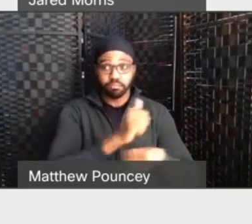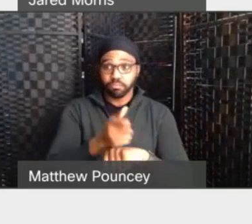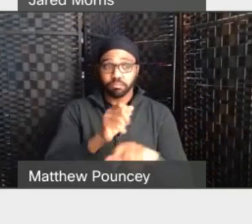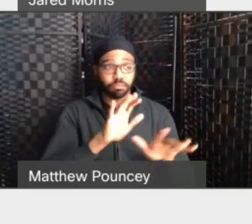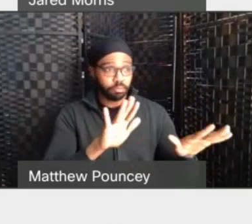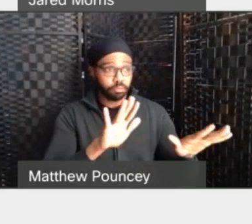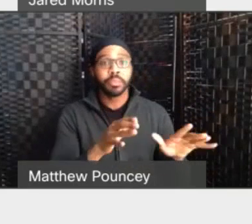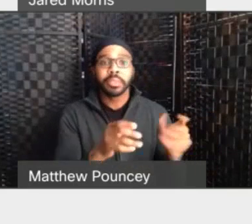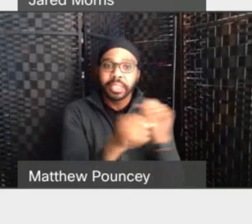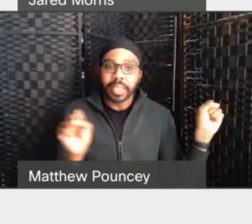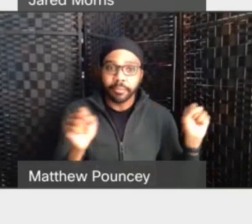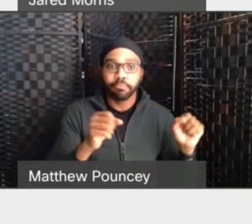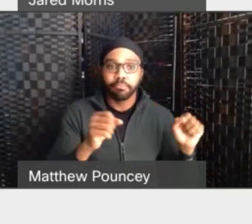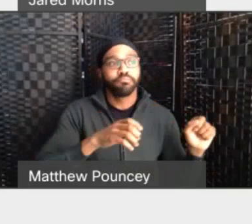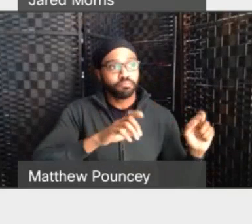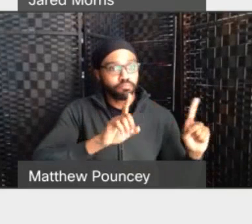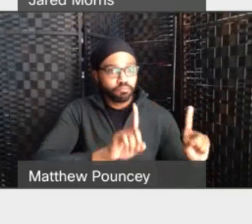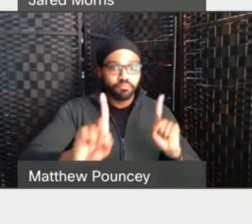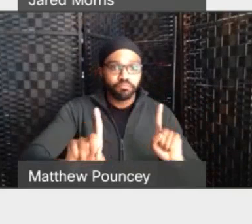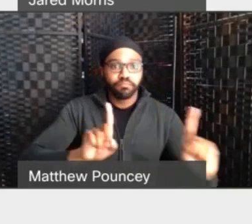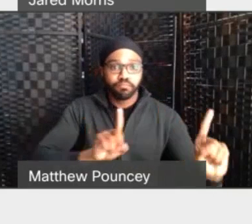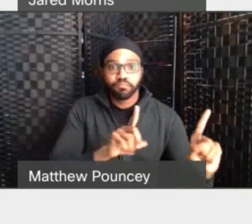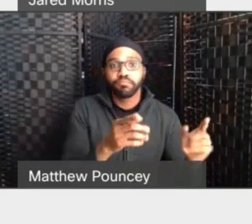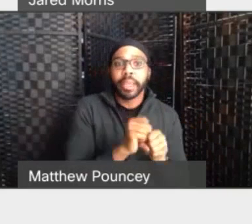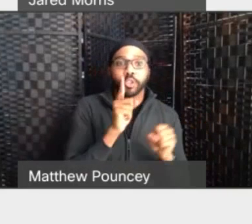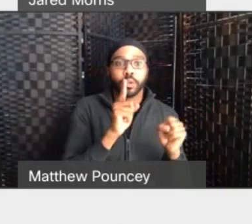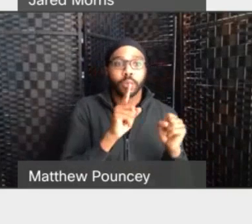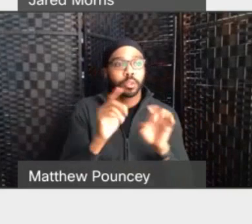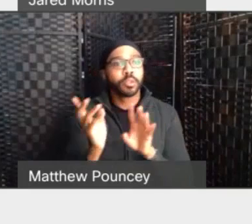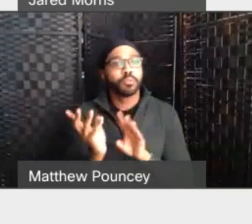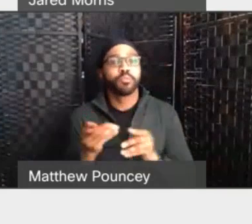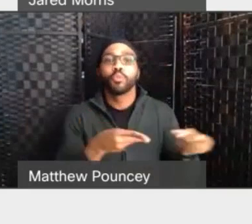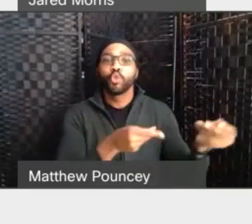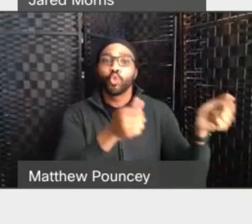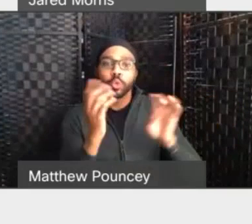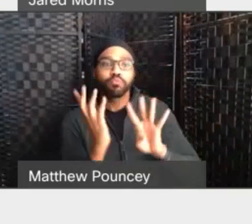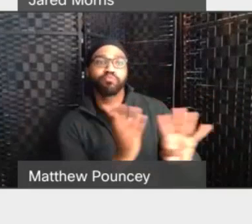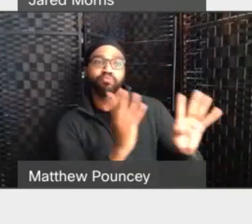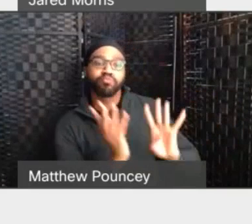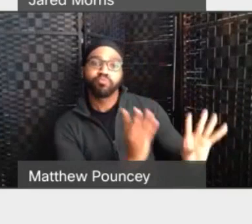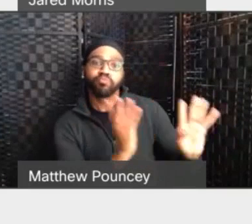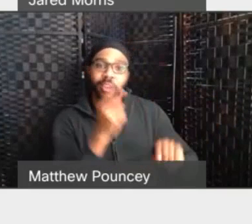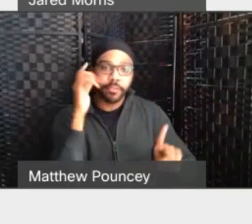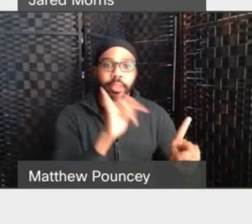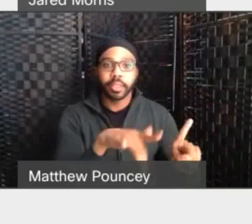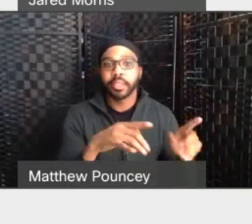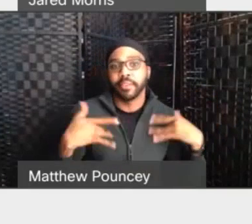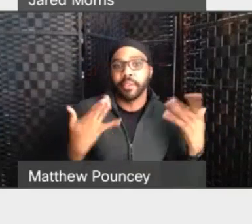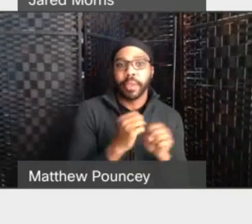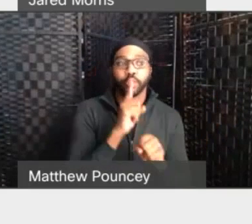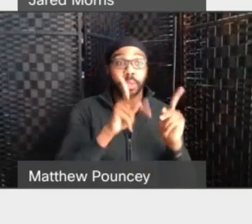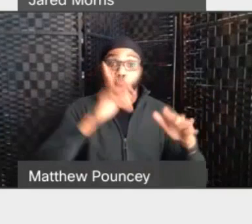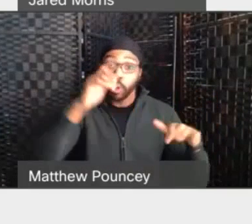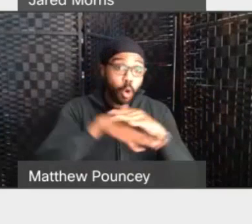could provide a safe venue for people so that the traffic moved smoothly through the event, where people could come in,